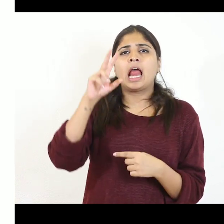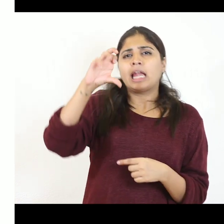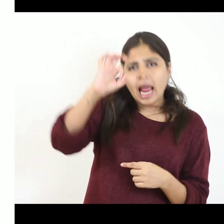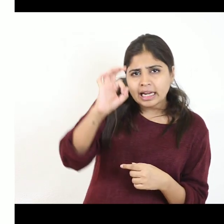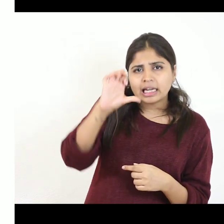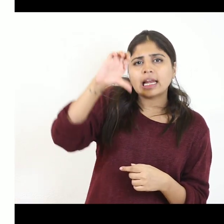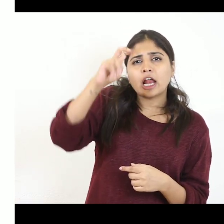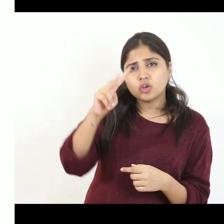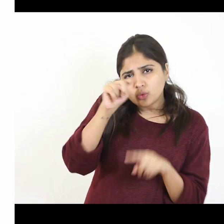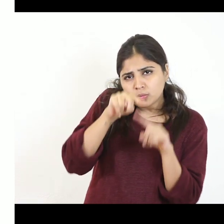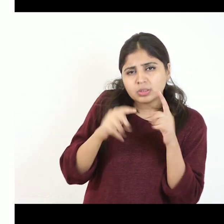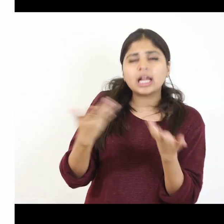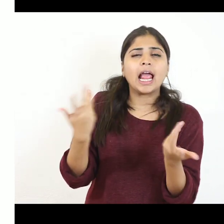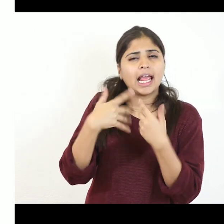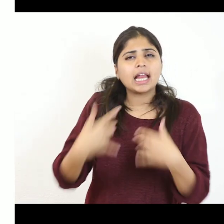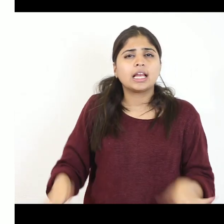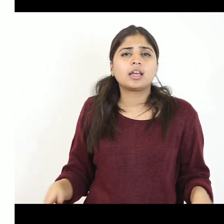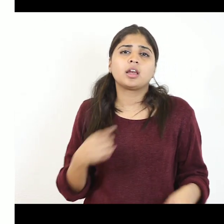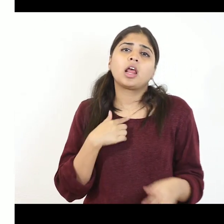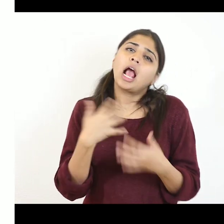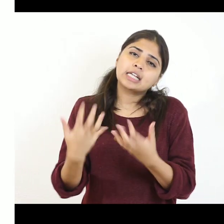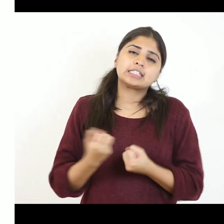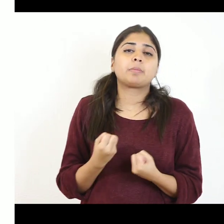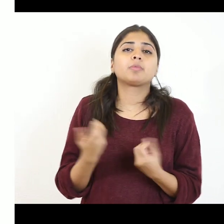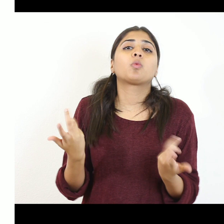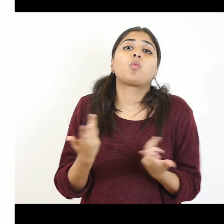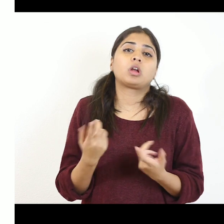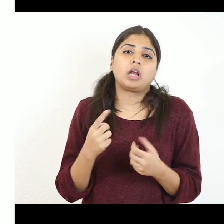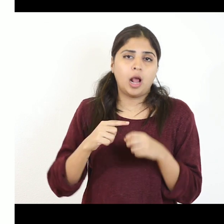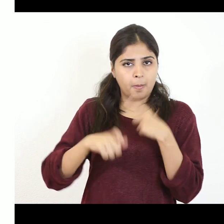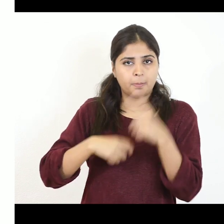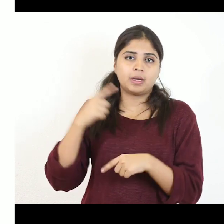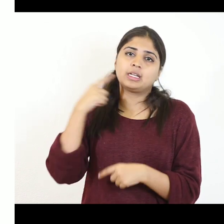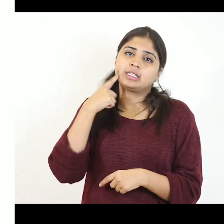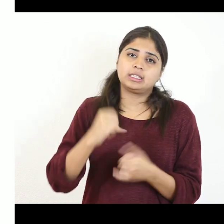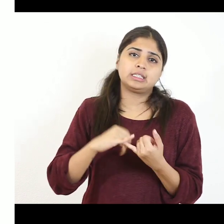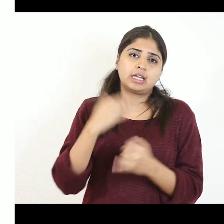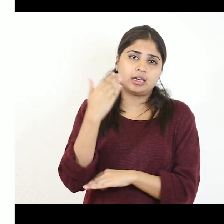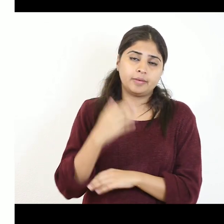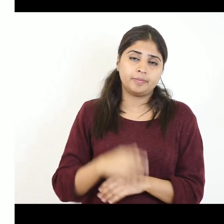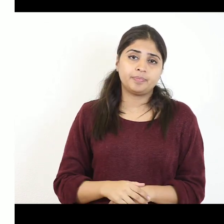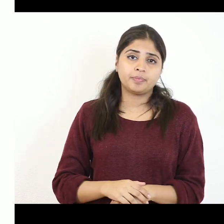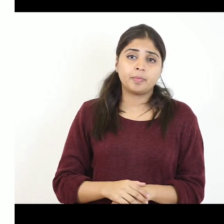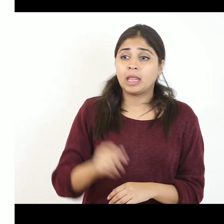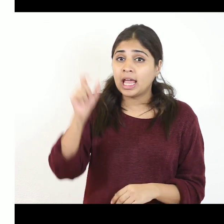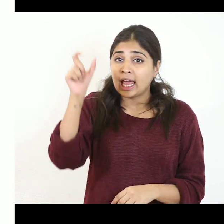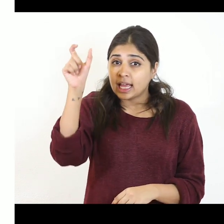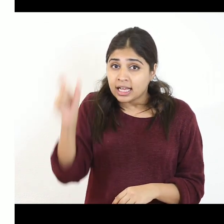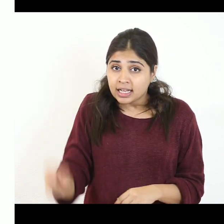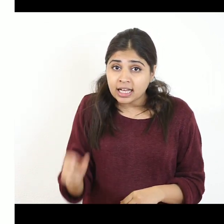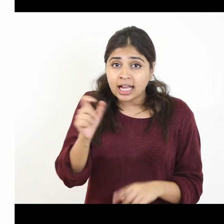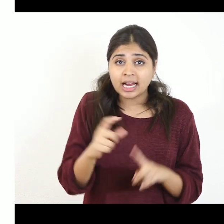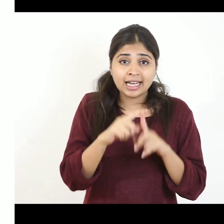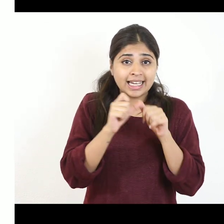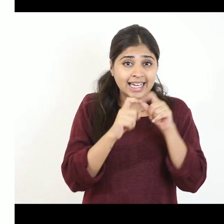entry operator's data or keying accuracy rate is compared against the standard.